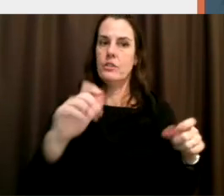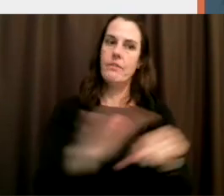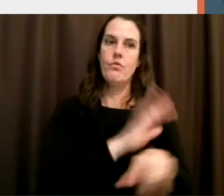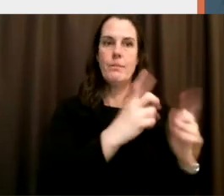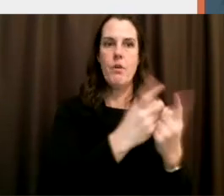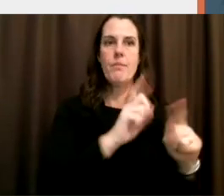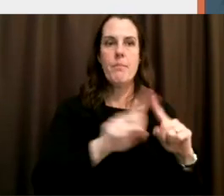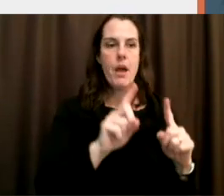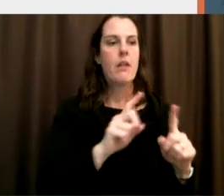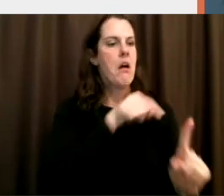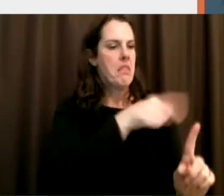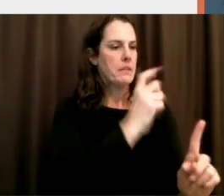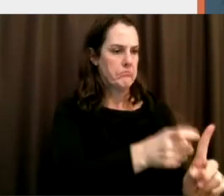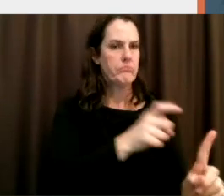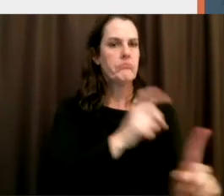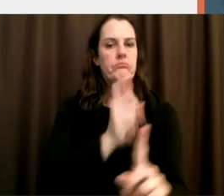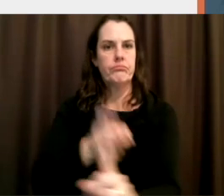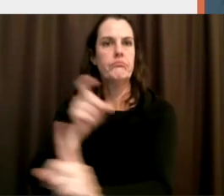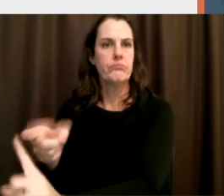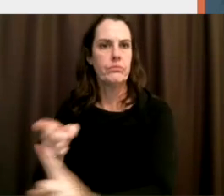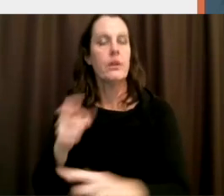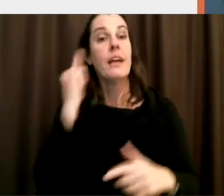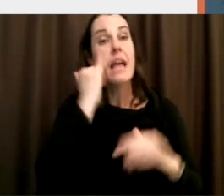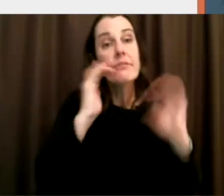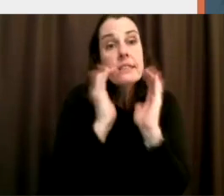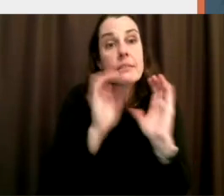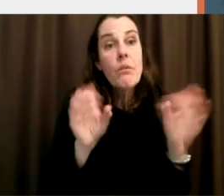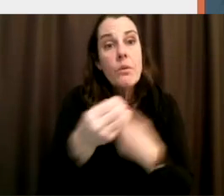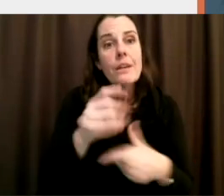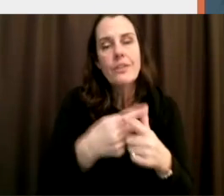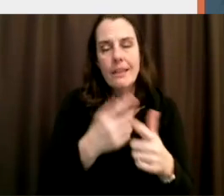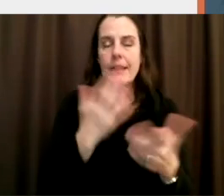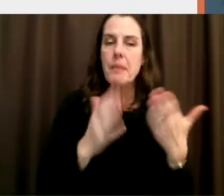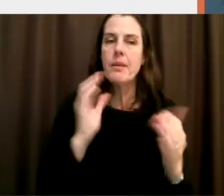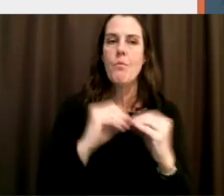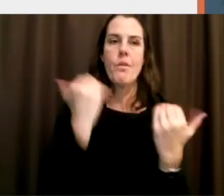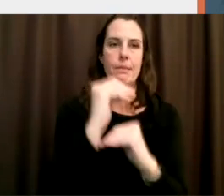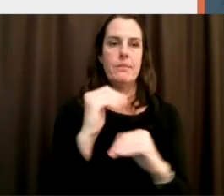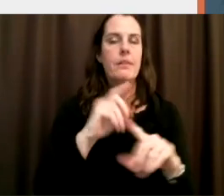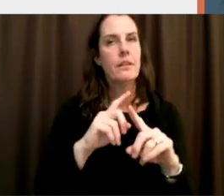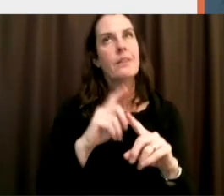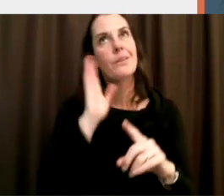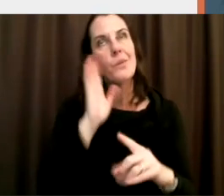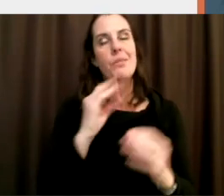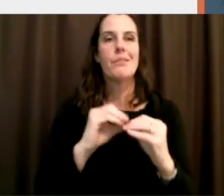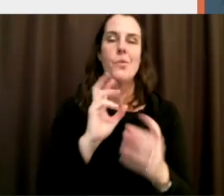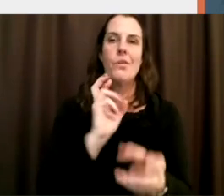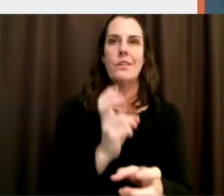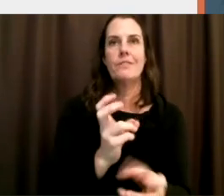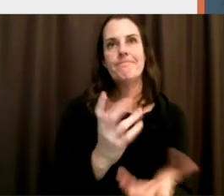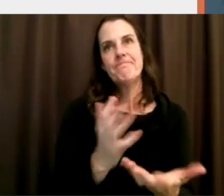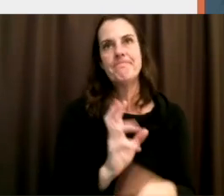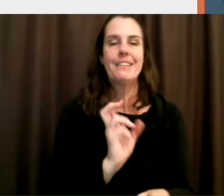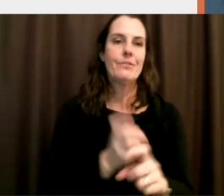bit. At small organizations, they're obviously limited from a personnel standpoint, and so it's going to be difficult